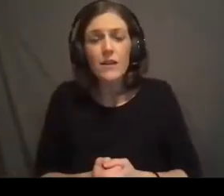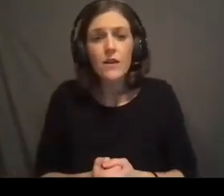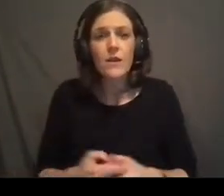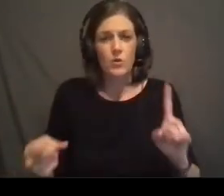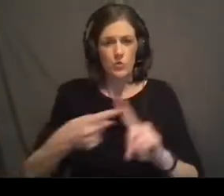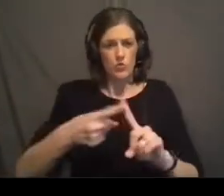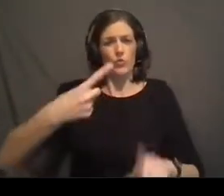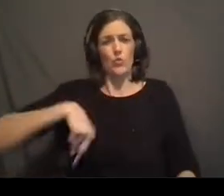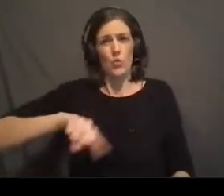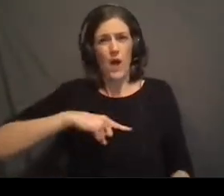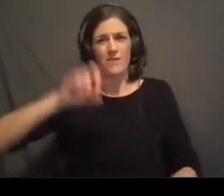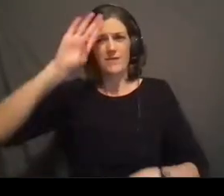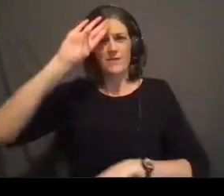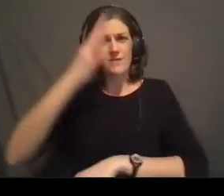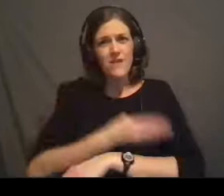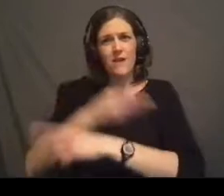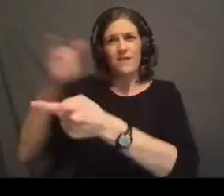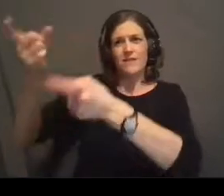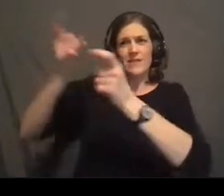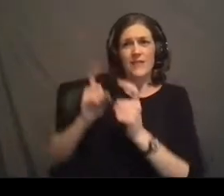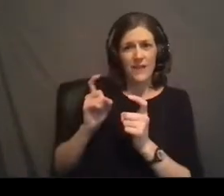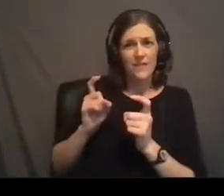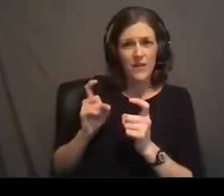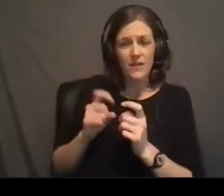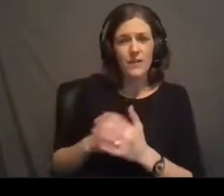To us, a son is given.